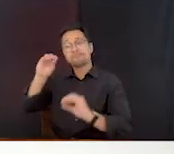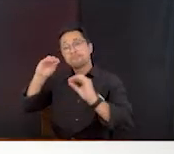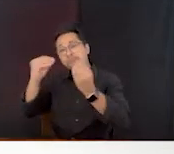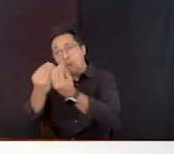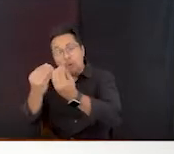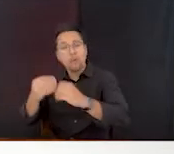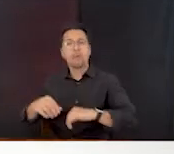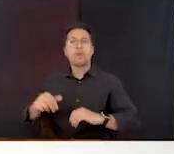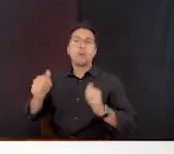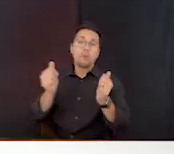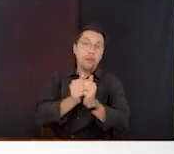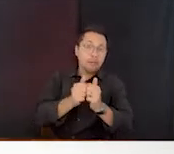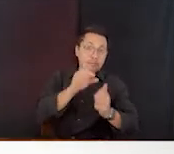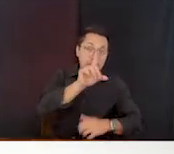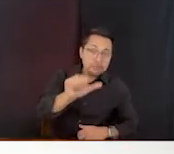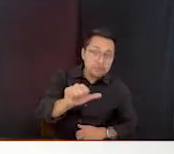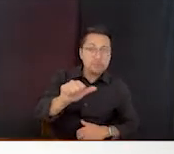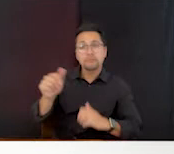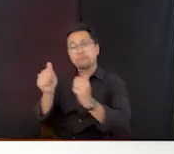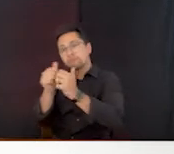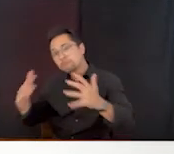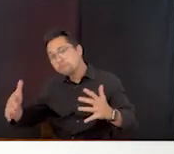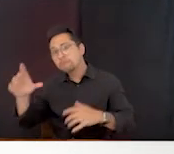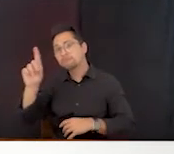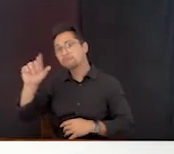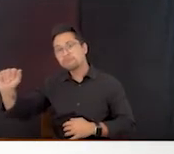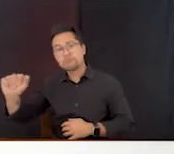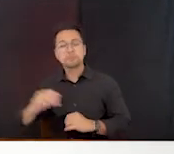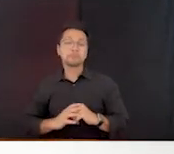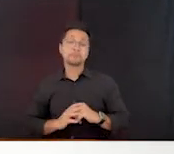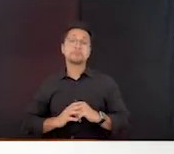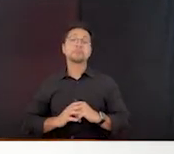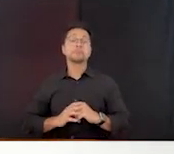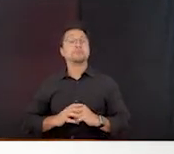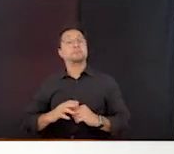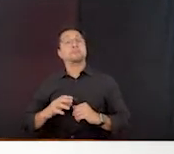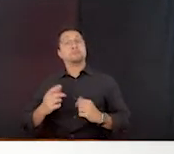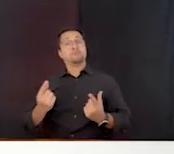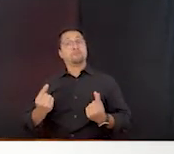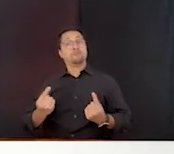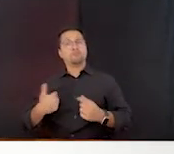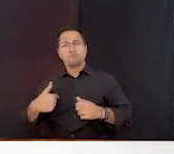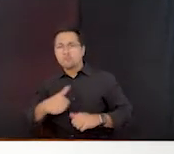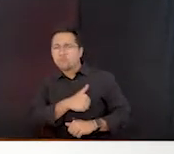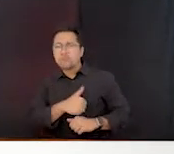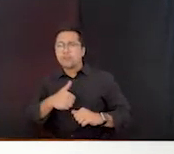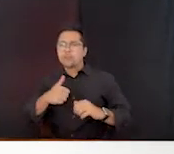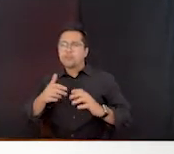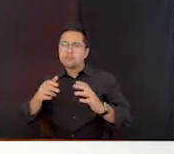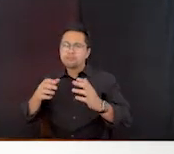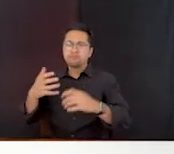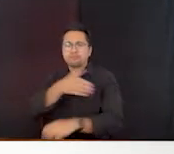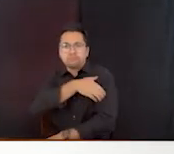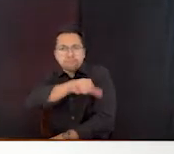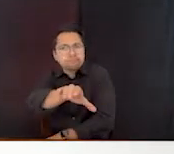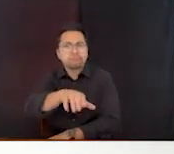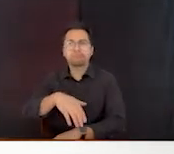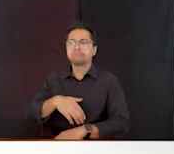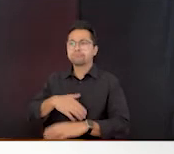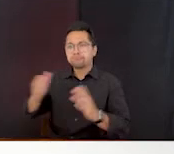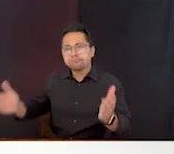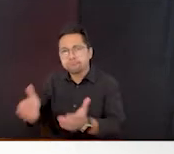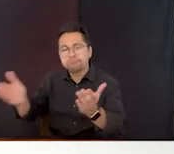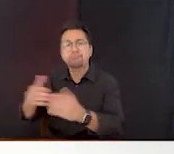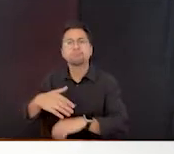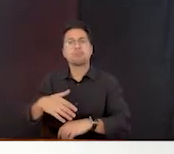this pandemic. So first, who is the University of Choice? It is a student-centered